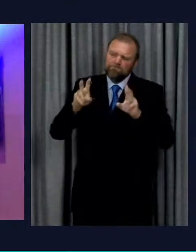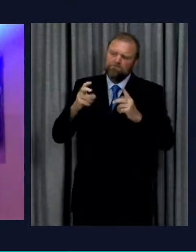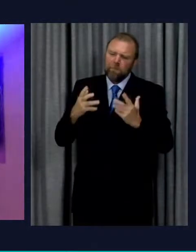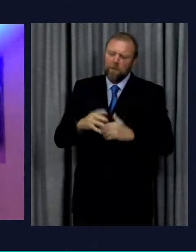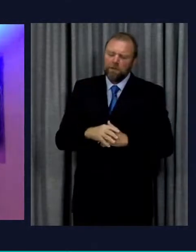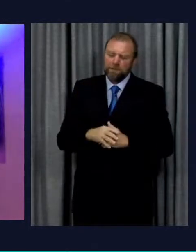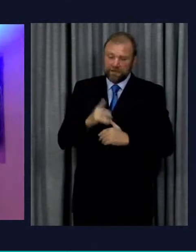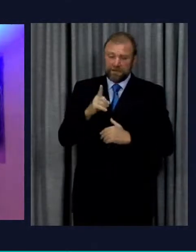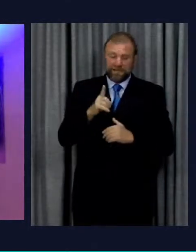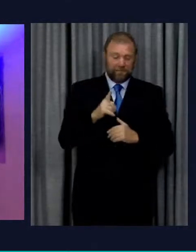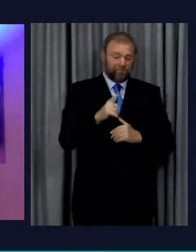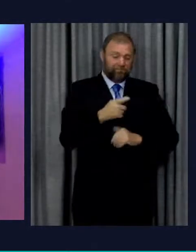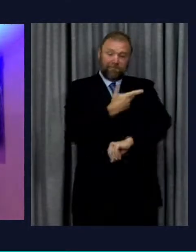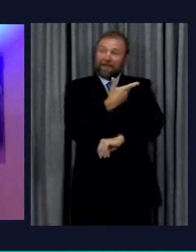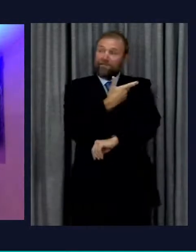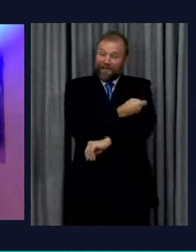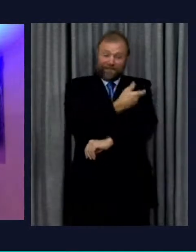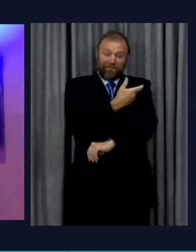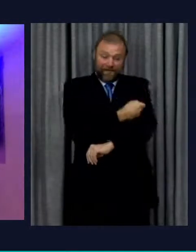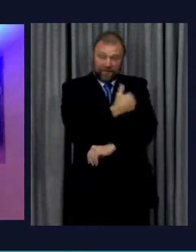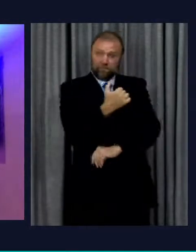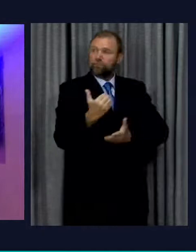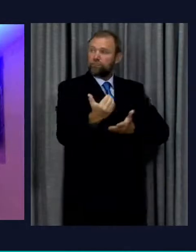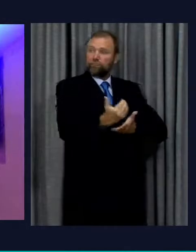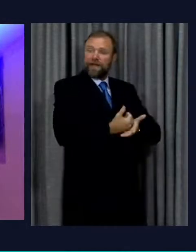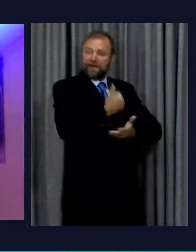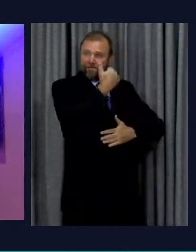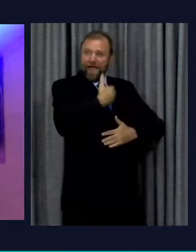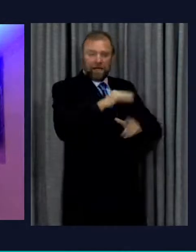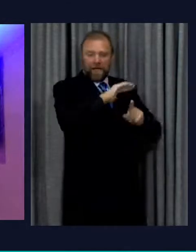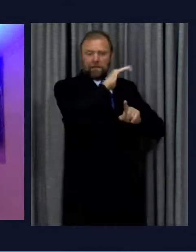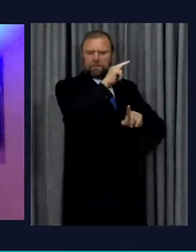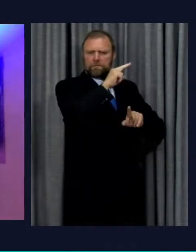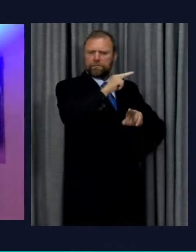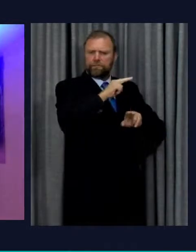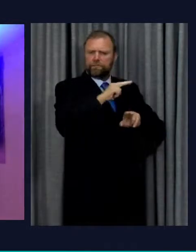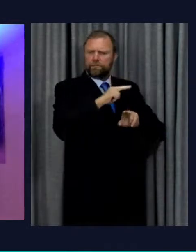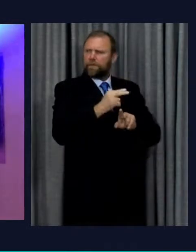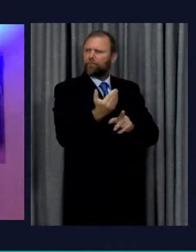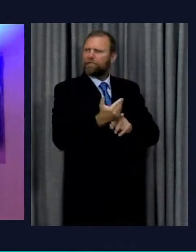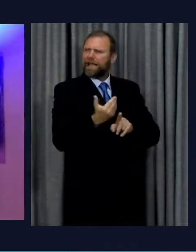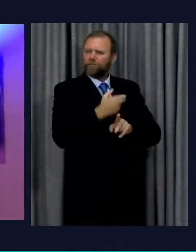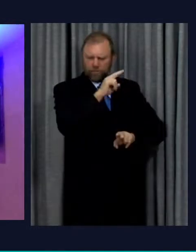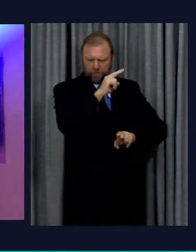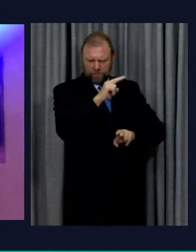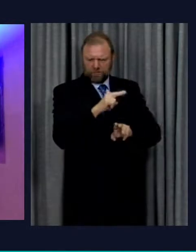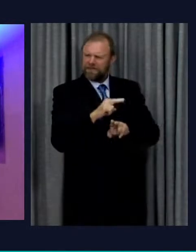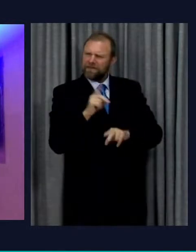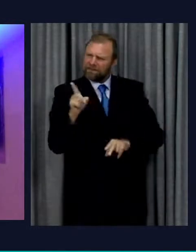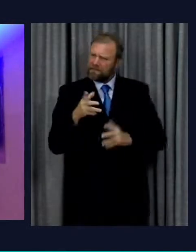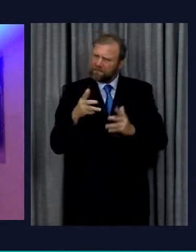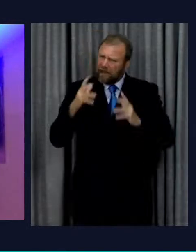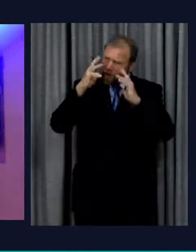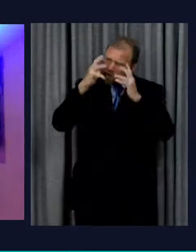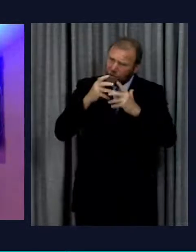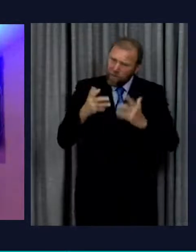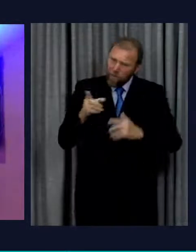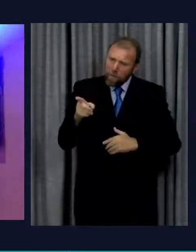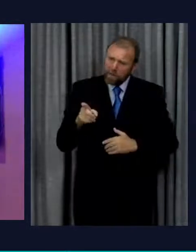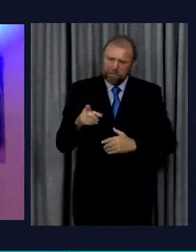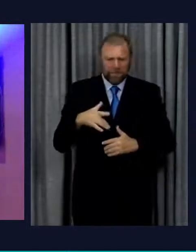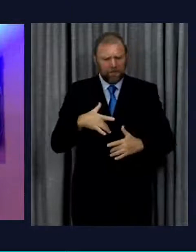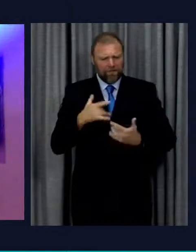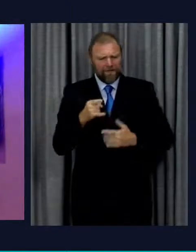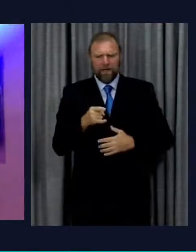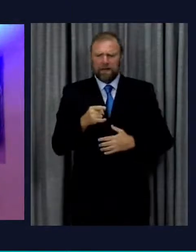vaccine. Is that a concern that's being looked at in Cabinet? It certainly seems from the stats that it is